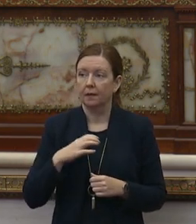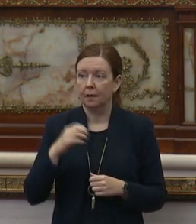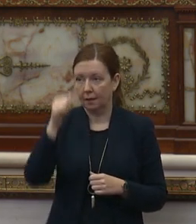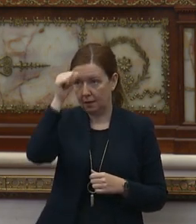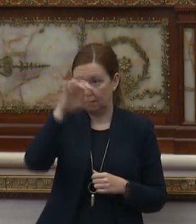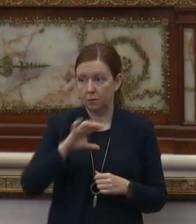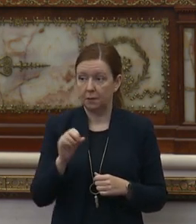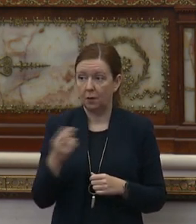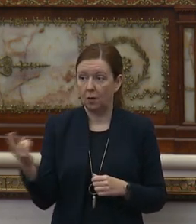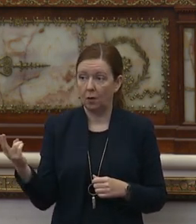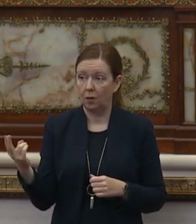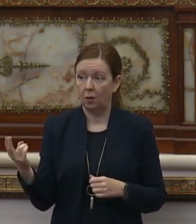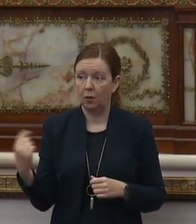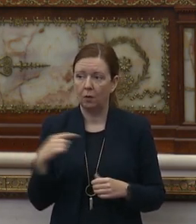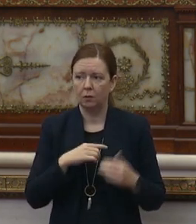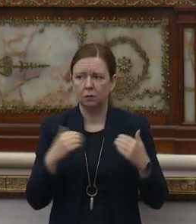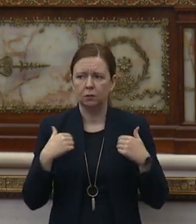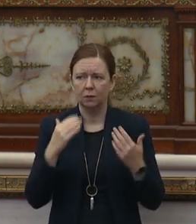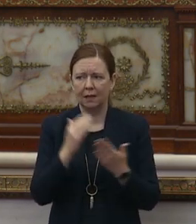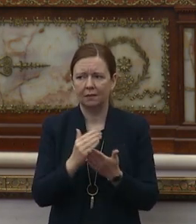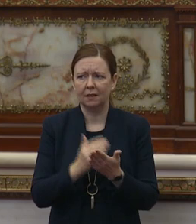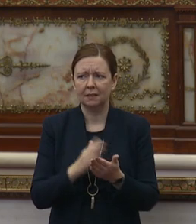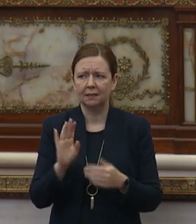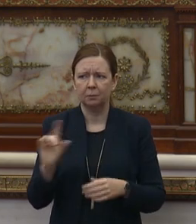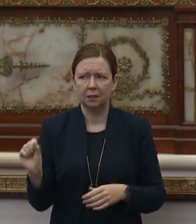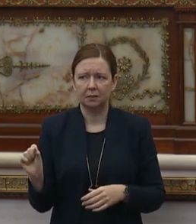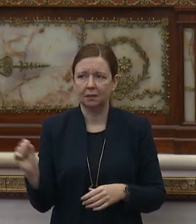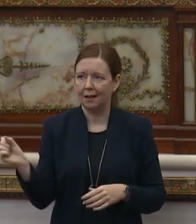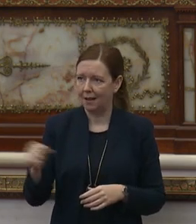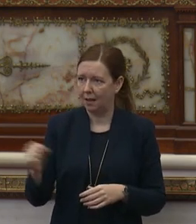Councilman O? And do we have a list of bills? Aye.